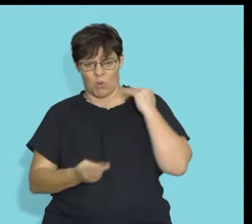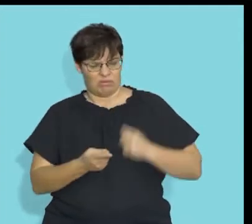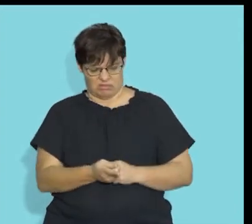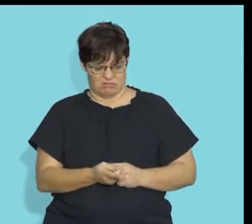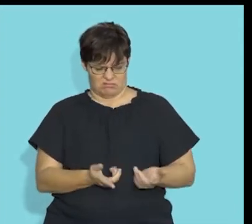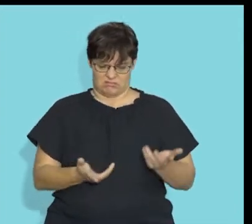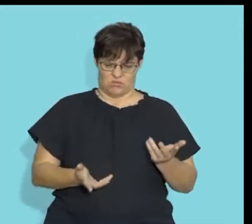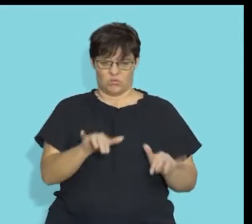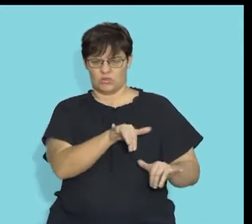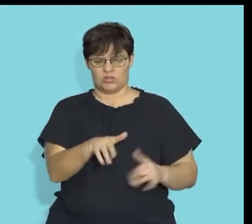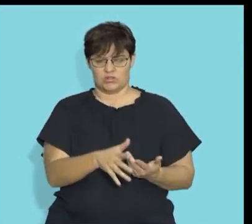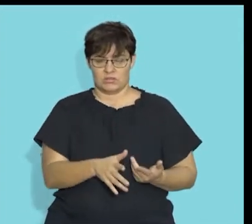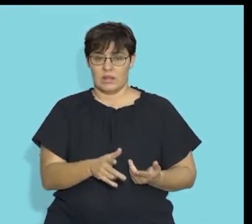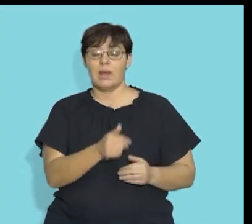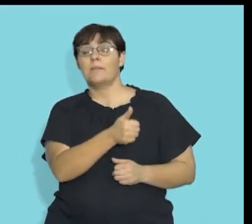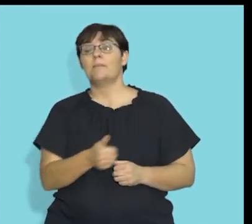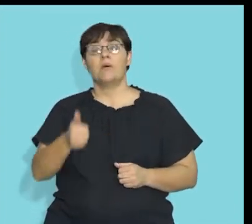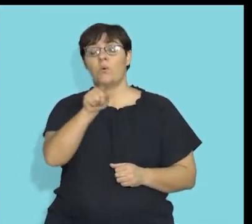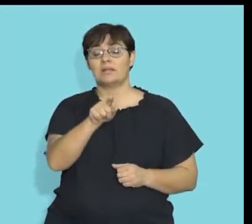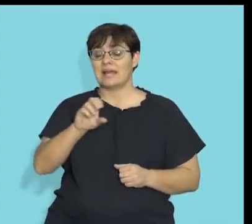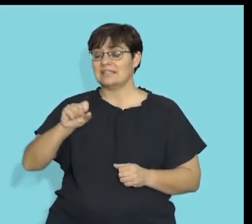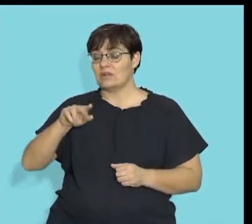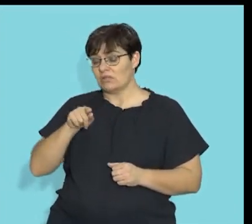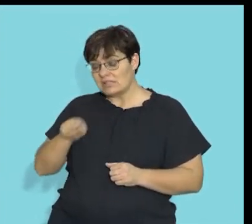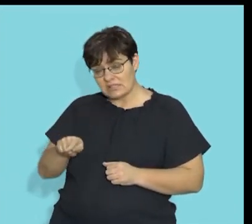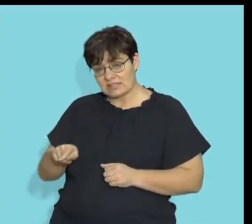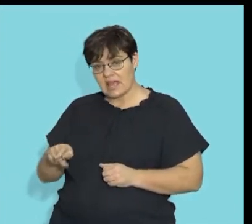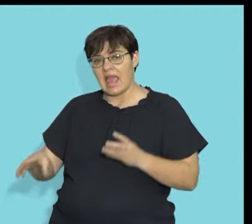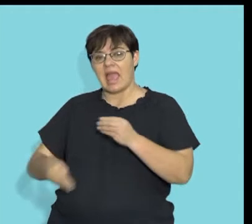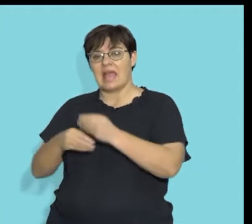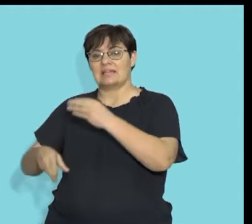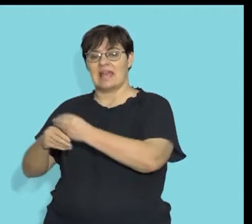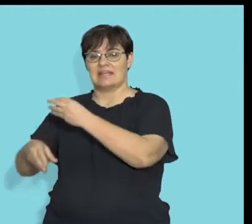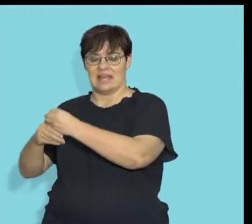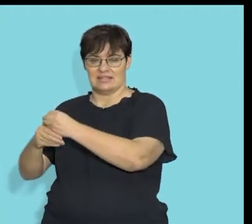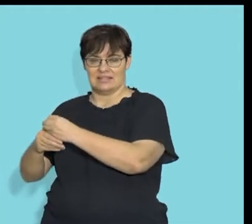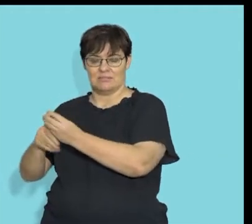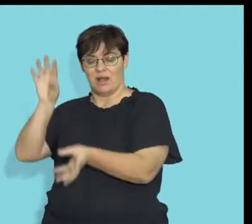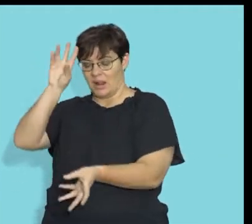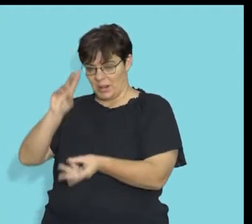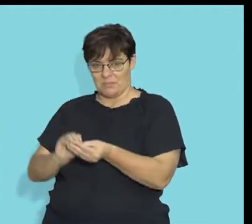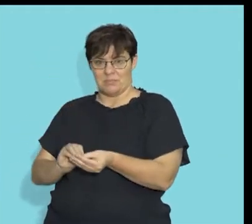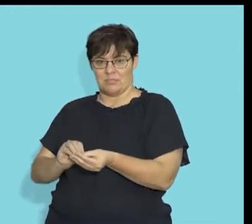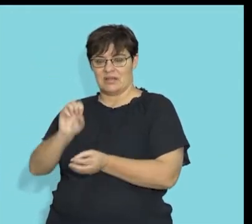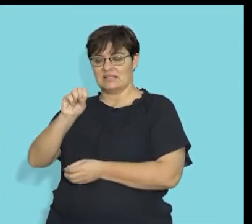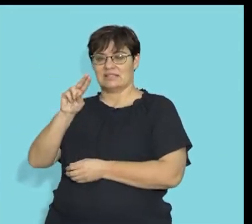definition. But the main difference is that the series is an actual